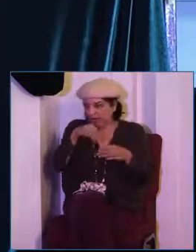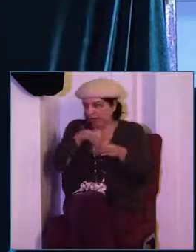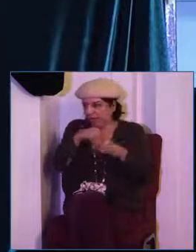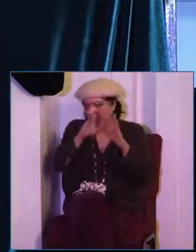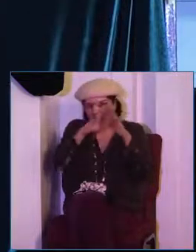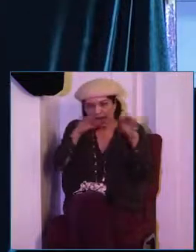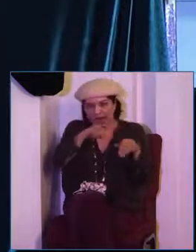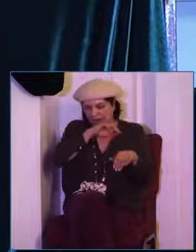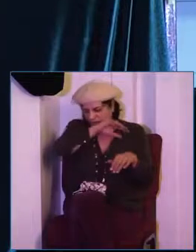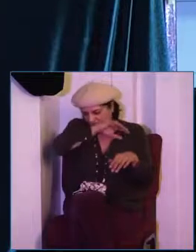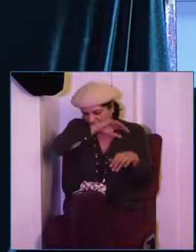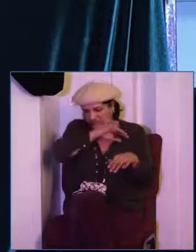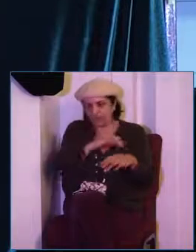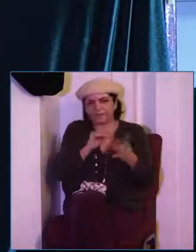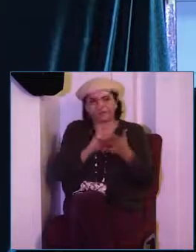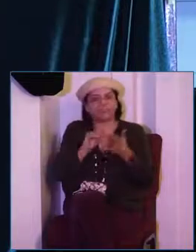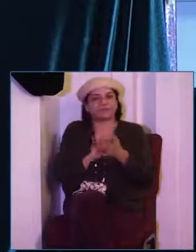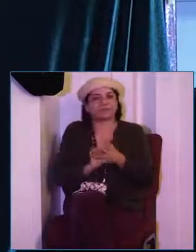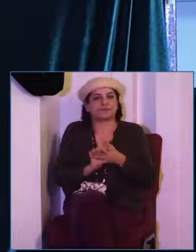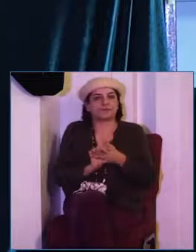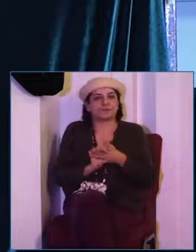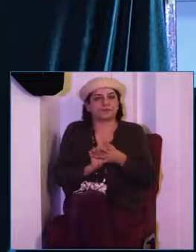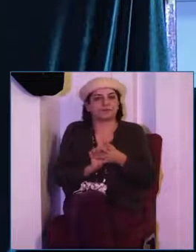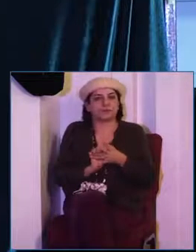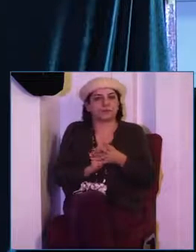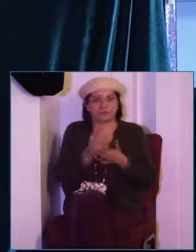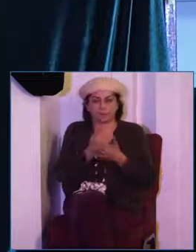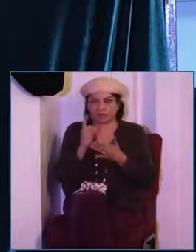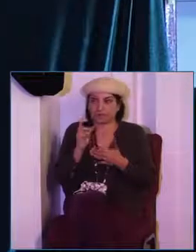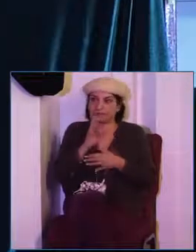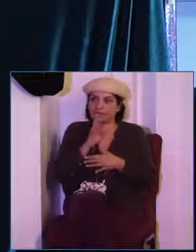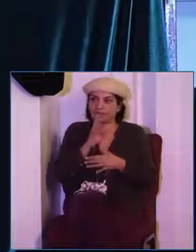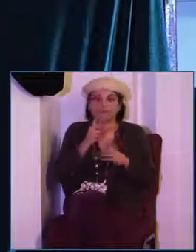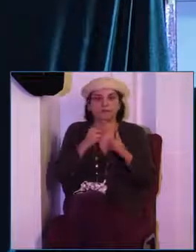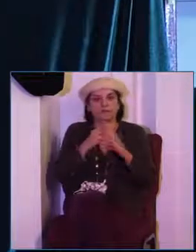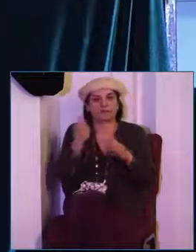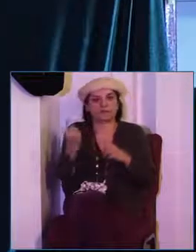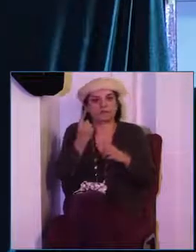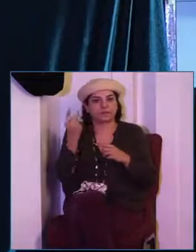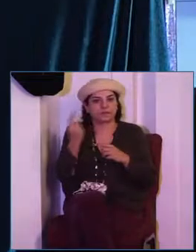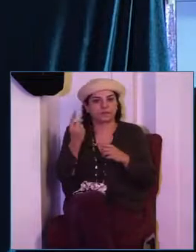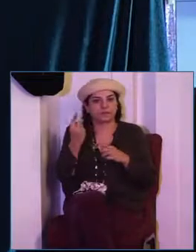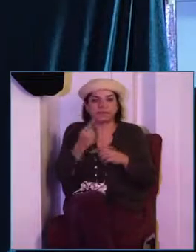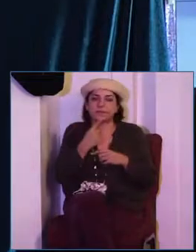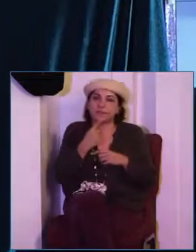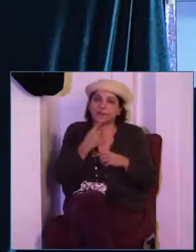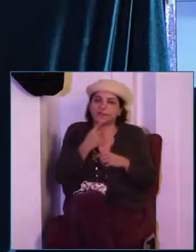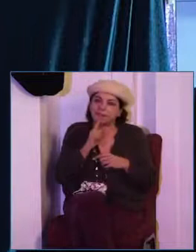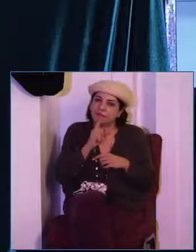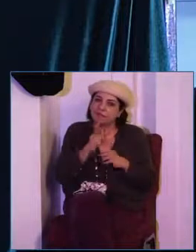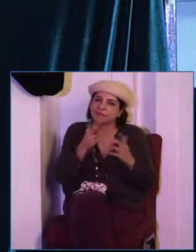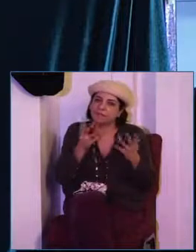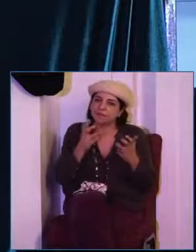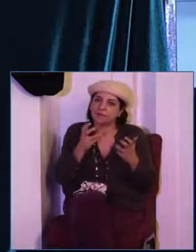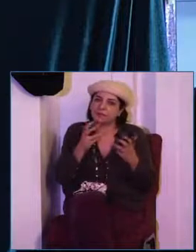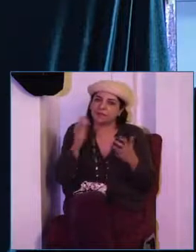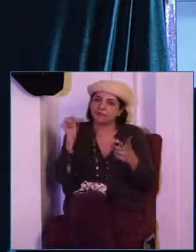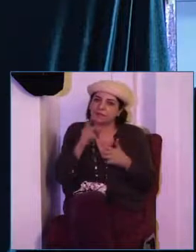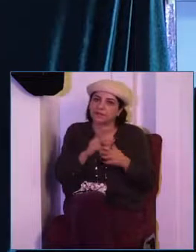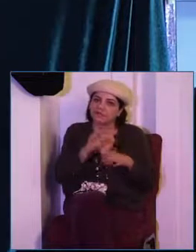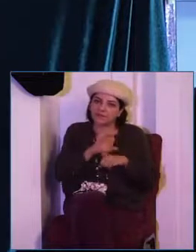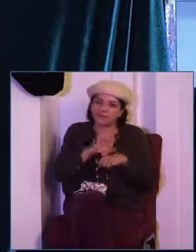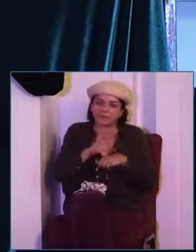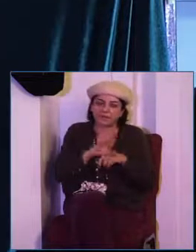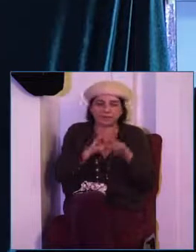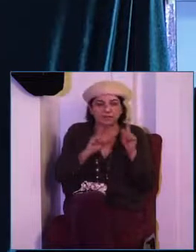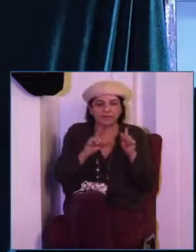making service happen today. Last week, I was speaking to someone, and they said, I really want to be back to church, but I am so glad that